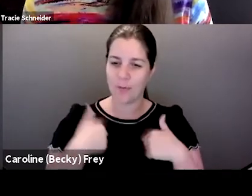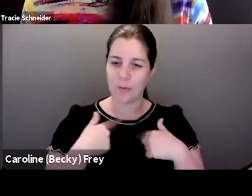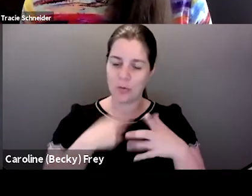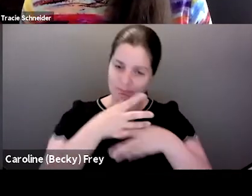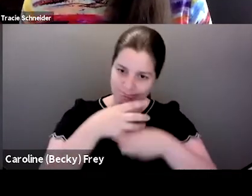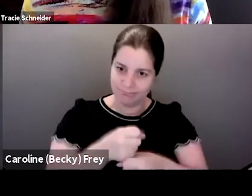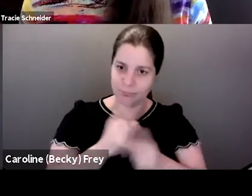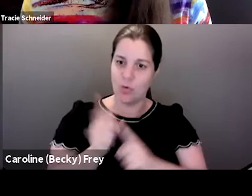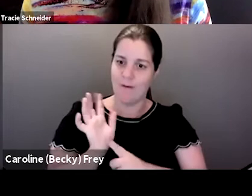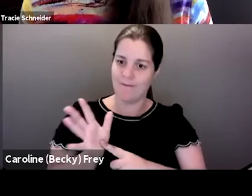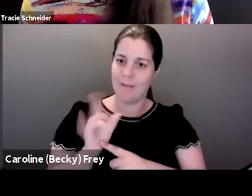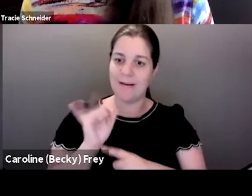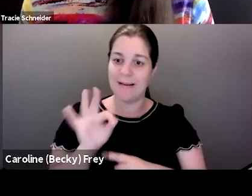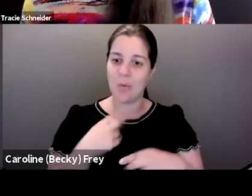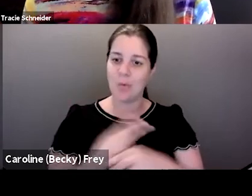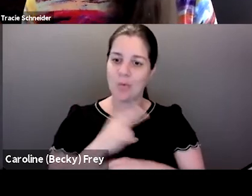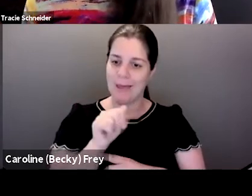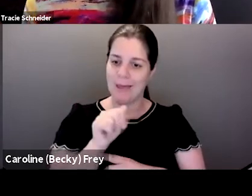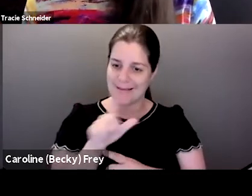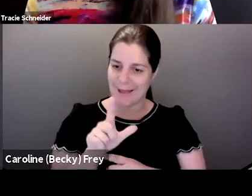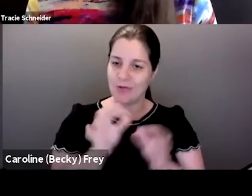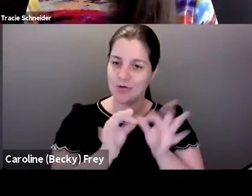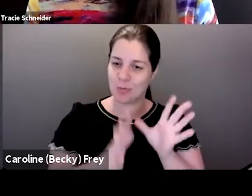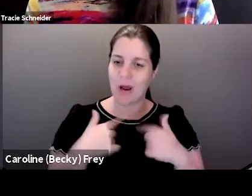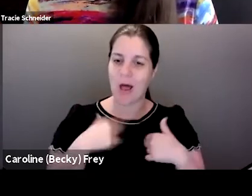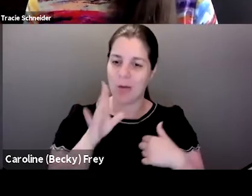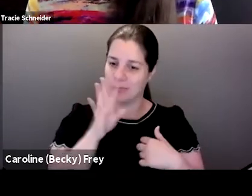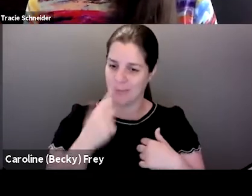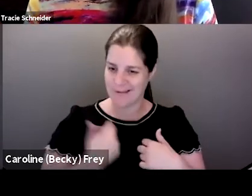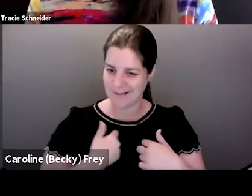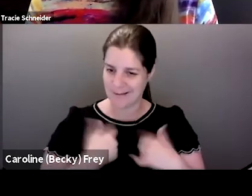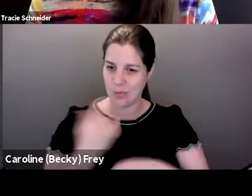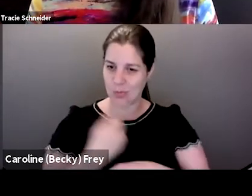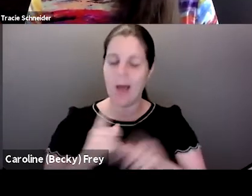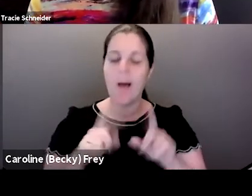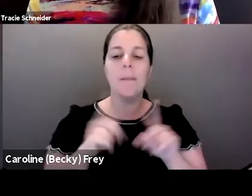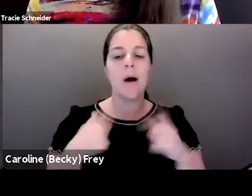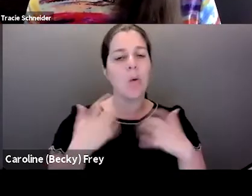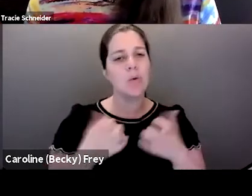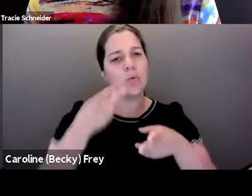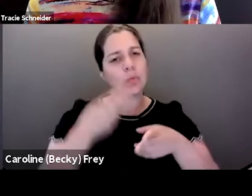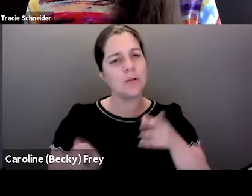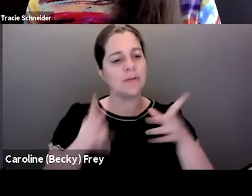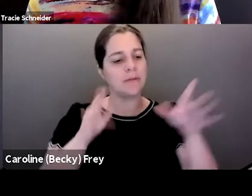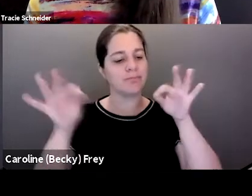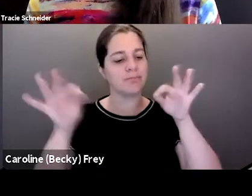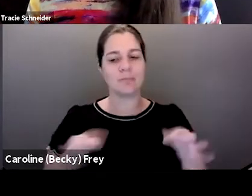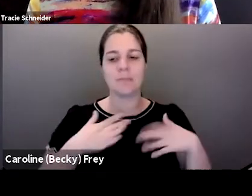minutes if I were to use ASL. So I also want to take a brief moment to describe my slides.